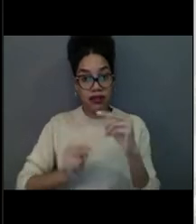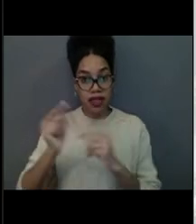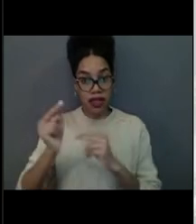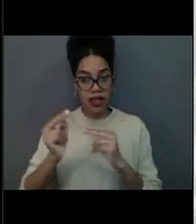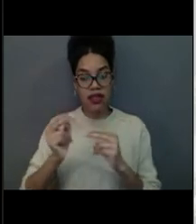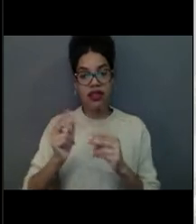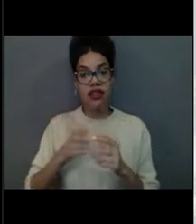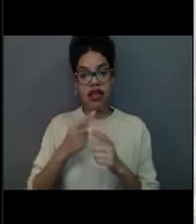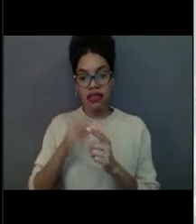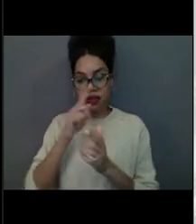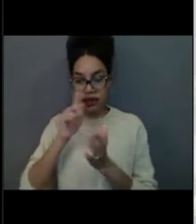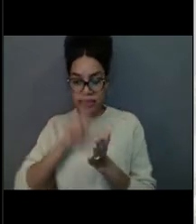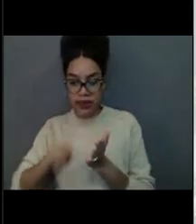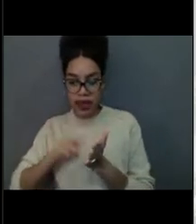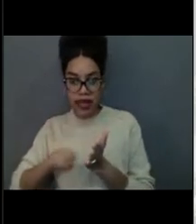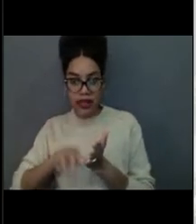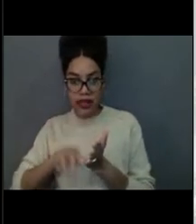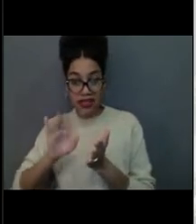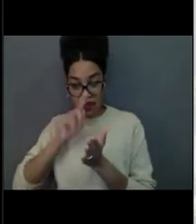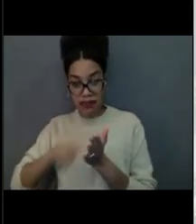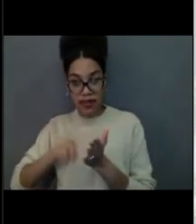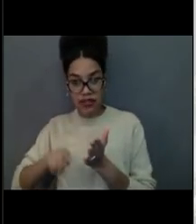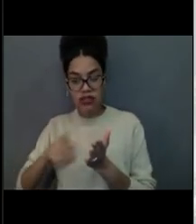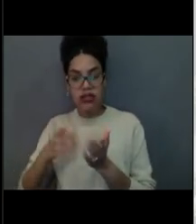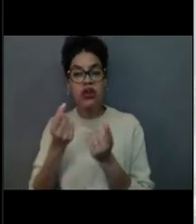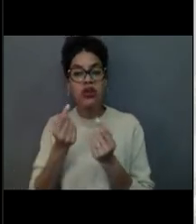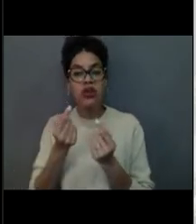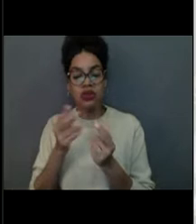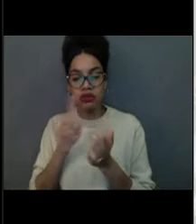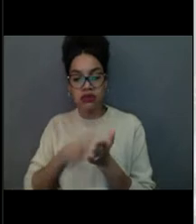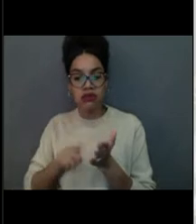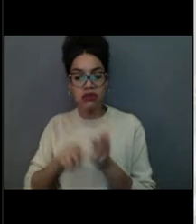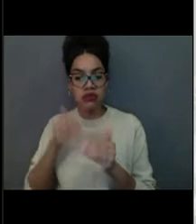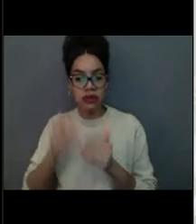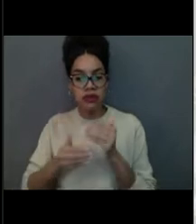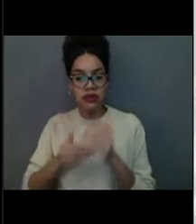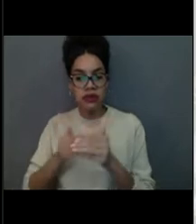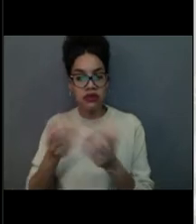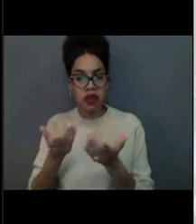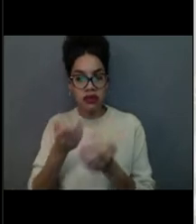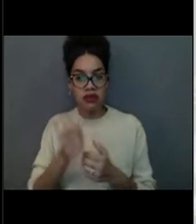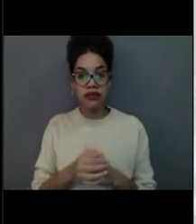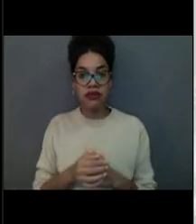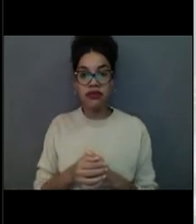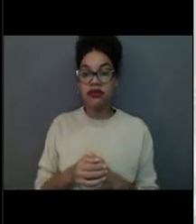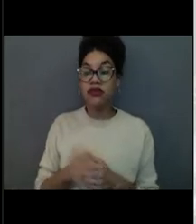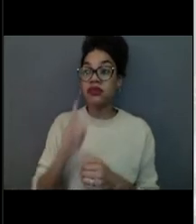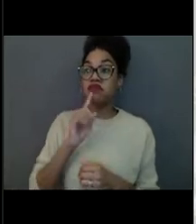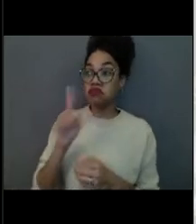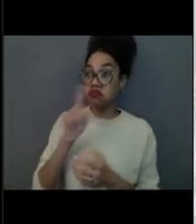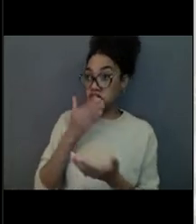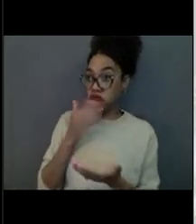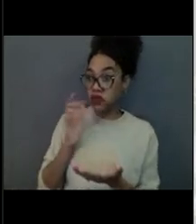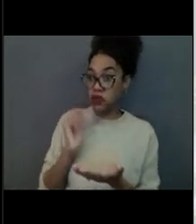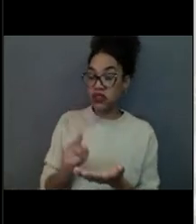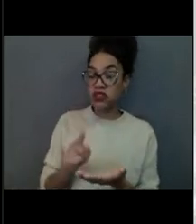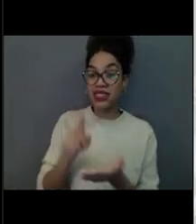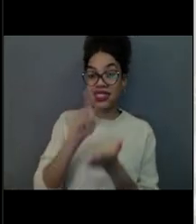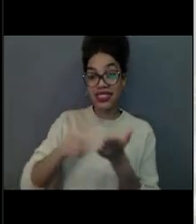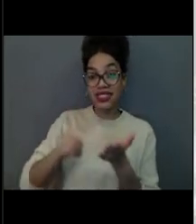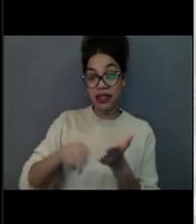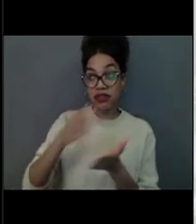many steps does it have to go through at the inspection facility? Yeah, that's a great question. at the inspection facility specifically,